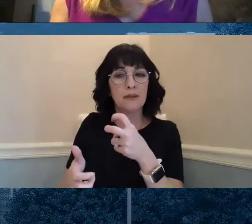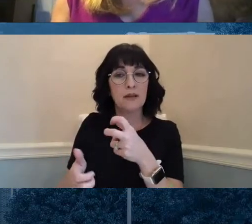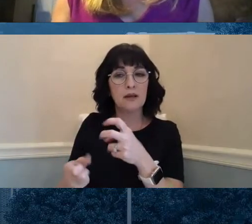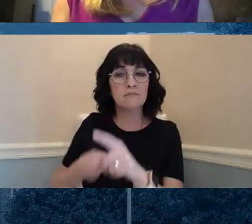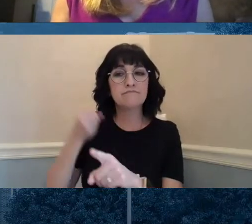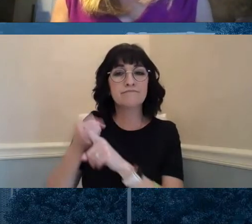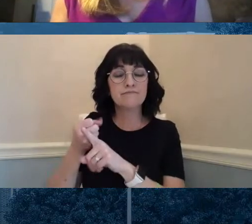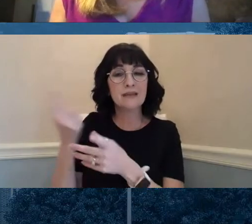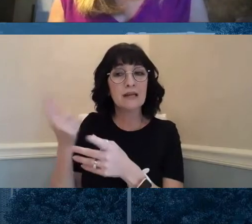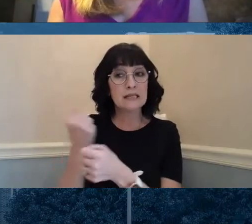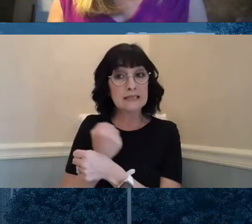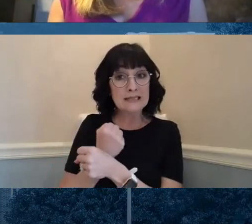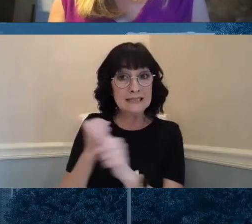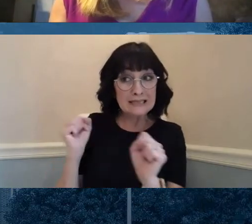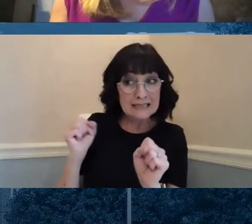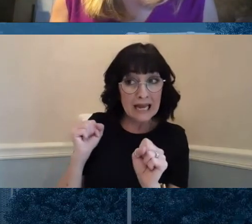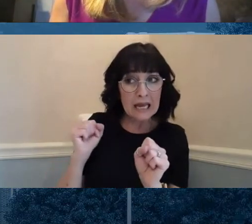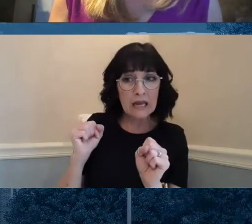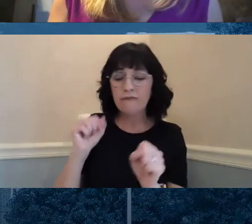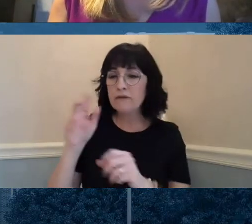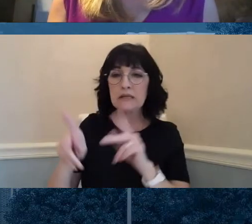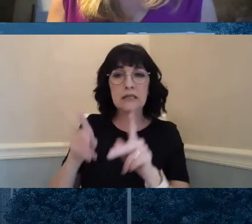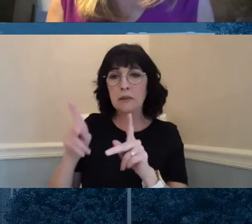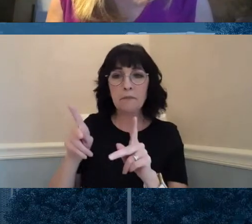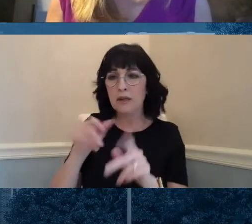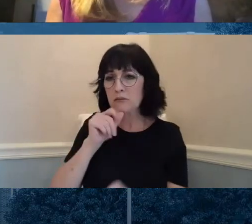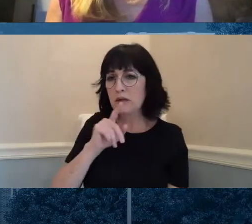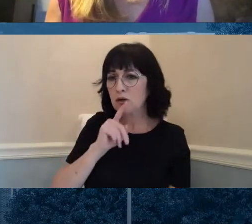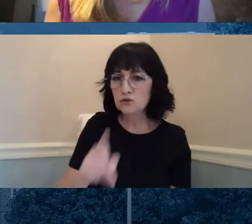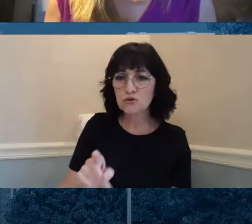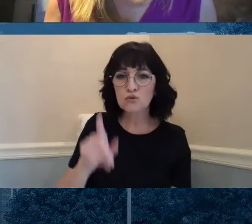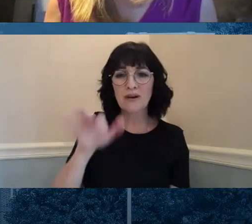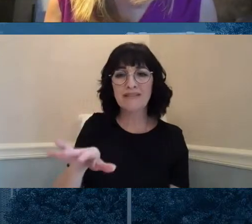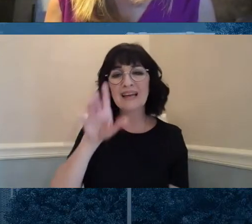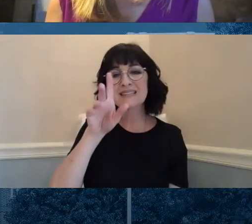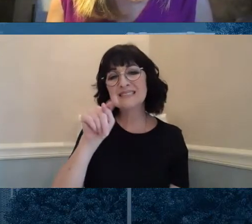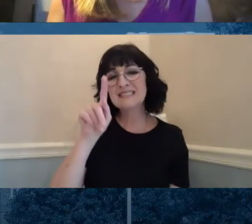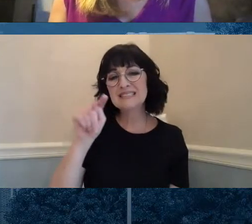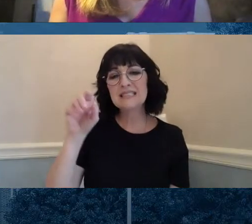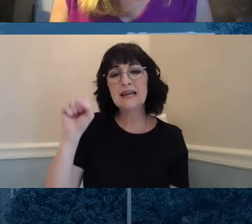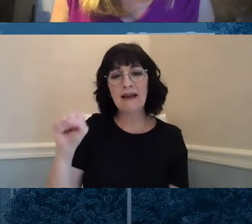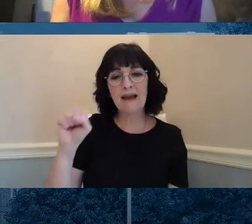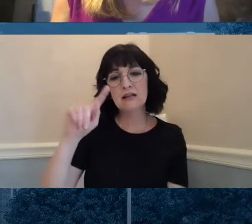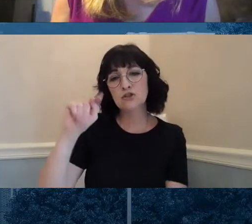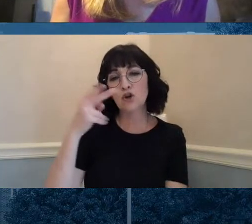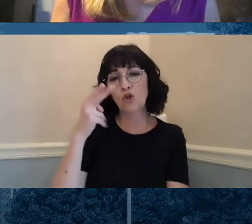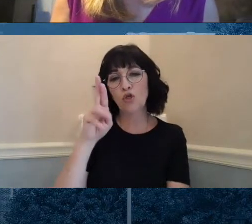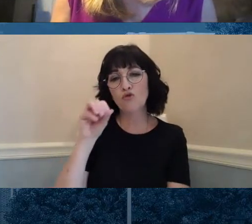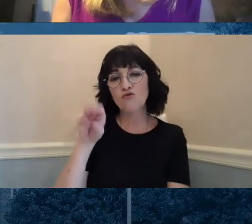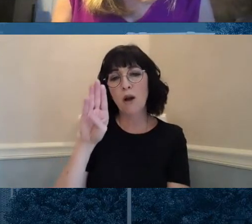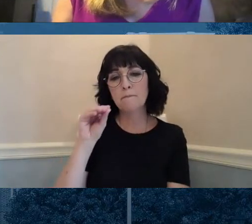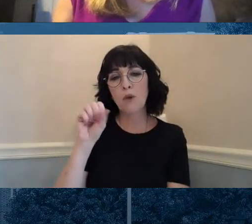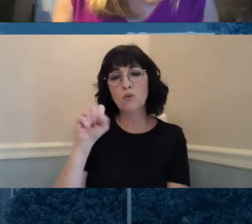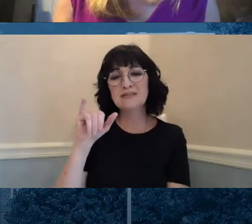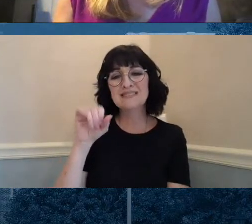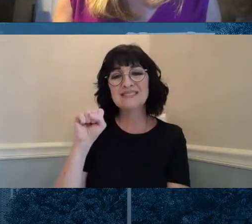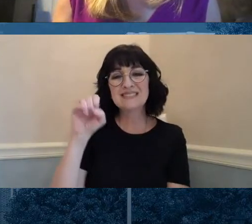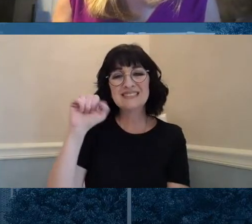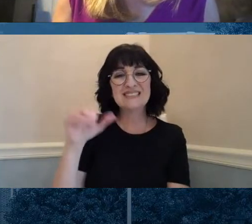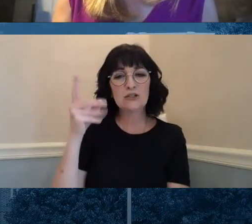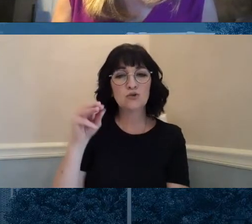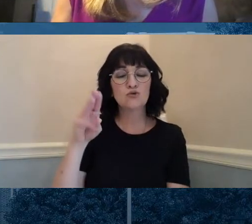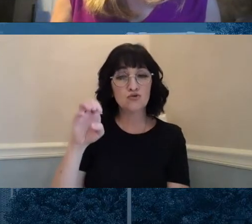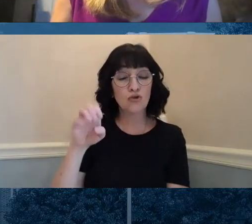thrombocytopenia syndrome, we also call it TTS, really is very rare. It occurred in fewer than